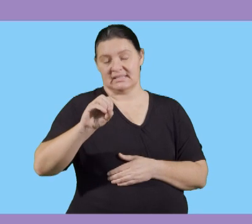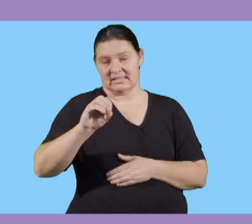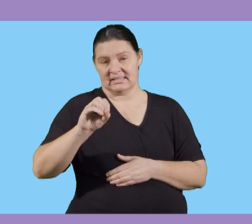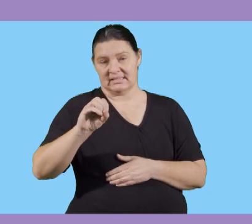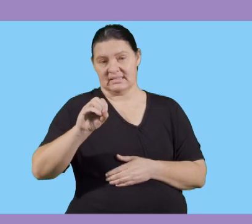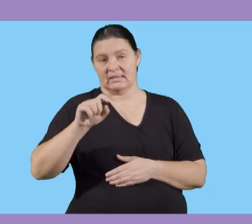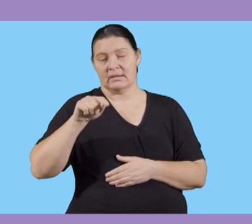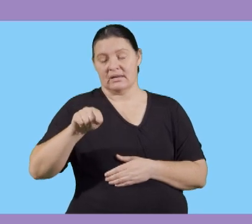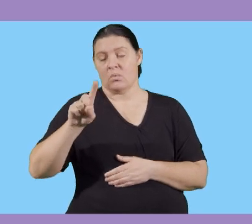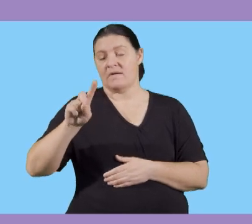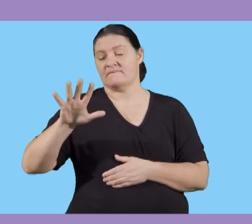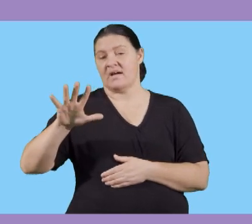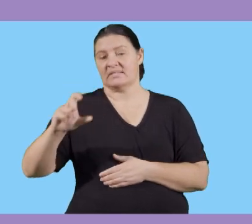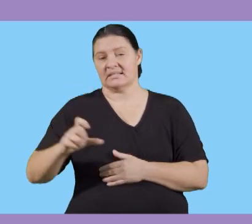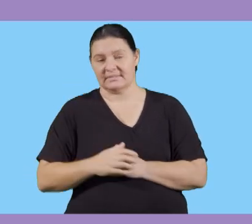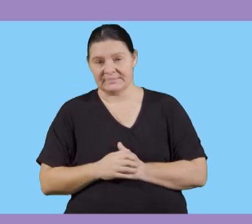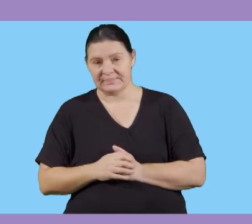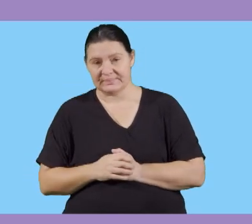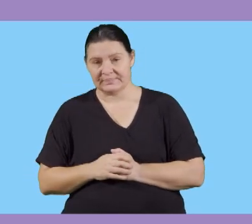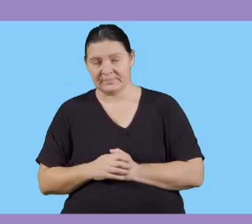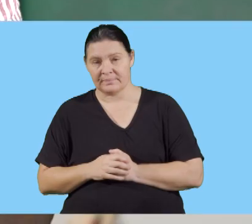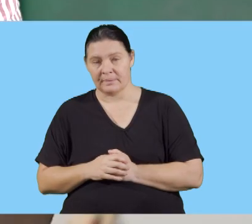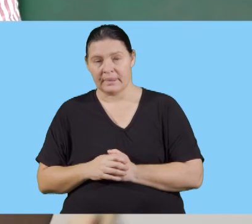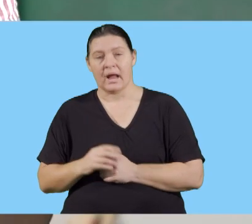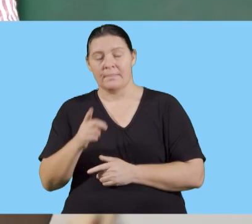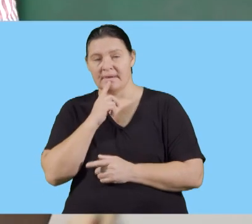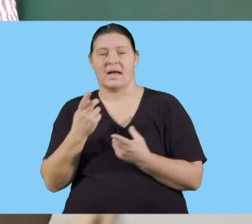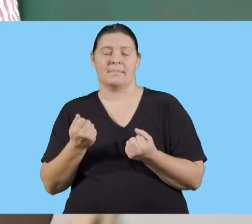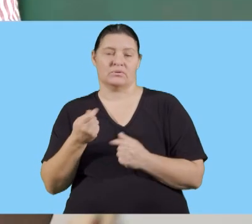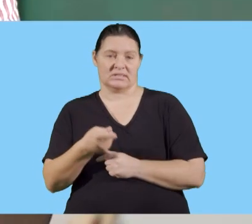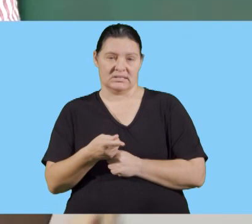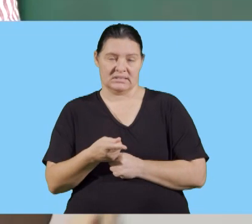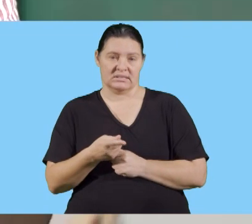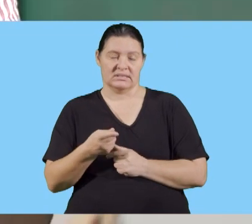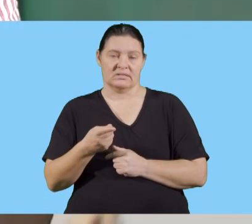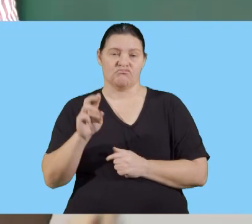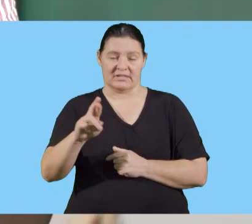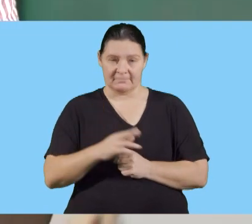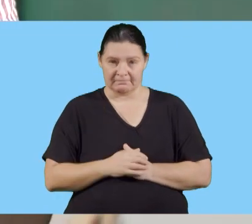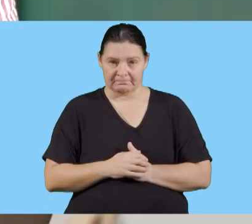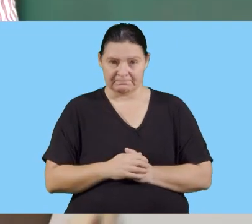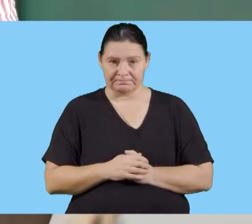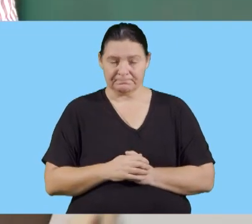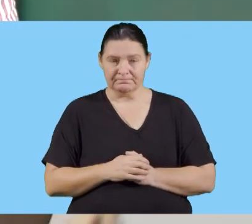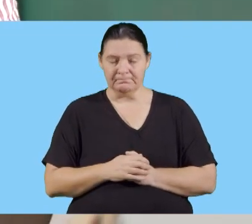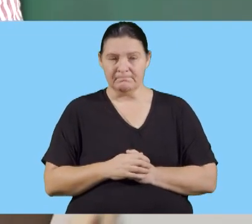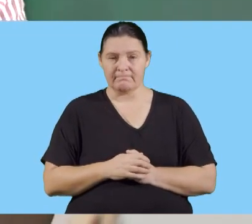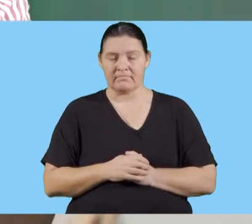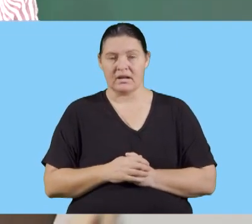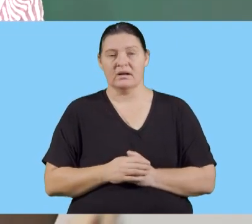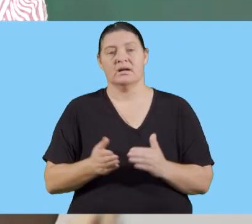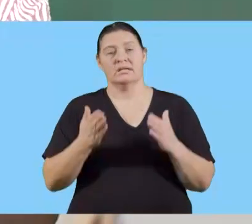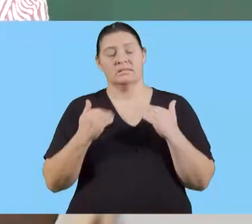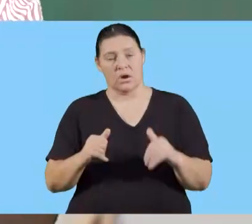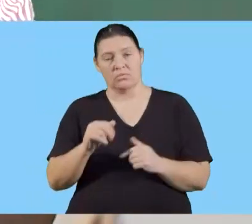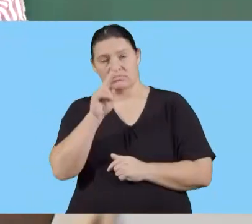270 rands and 15 cents. And that would be our amount in rands. Then